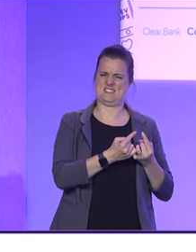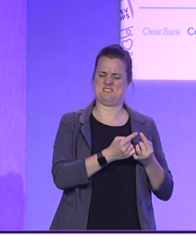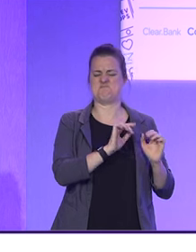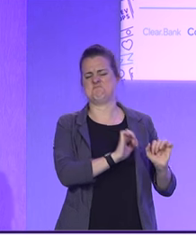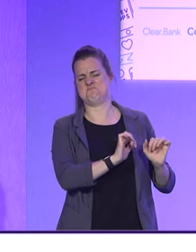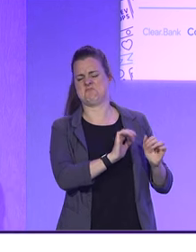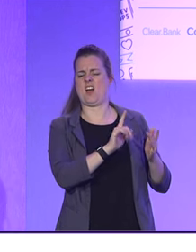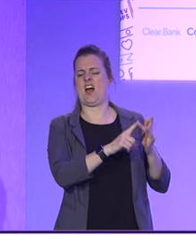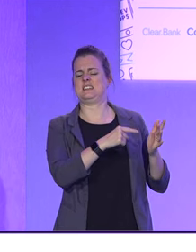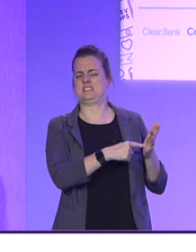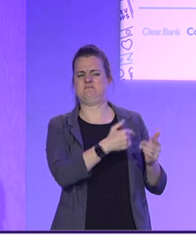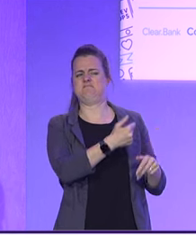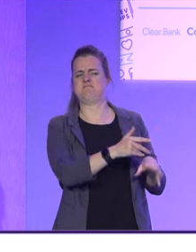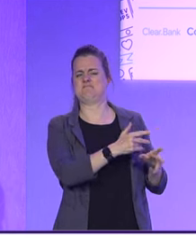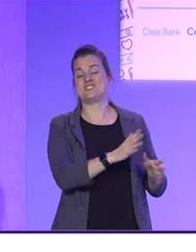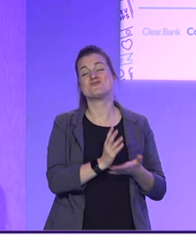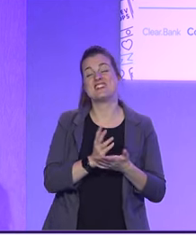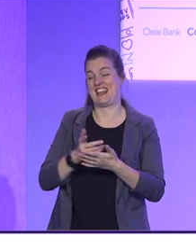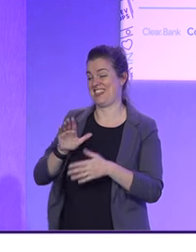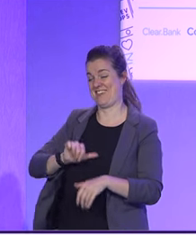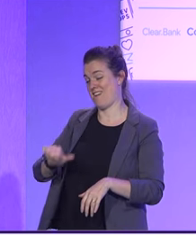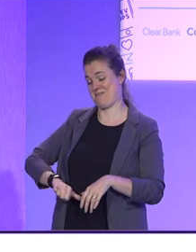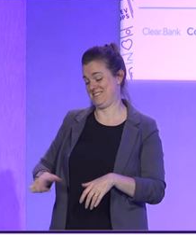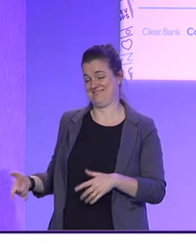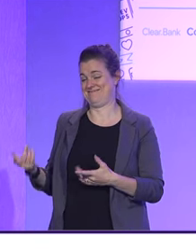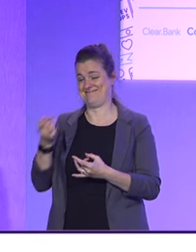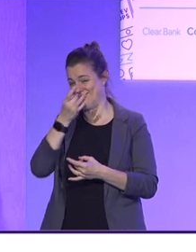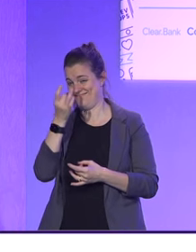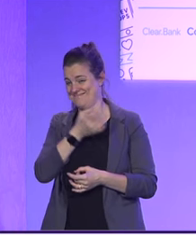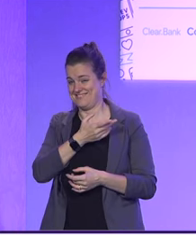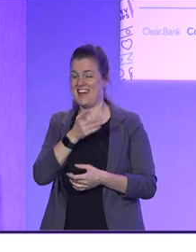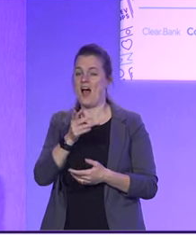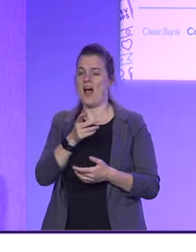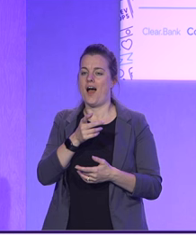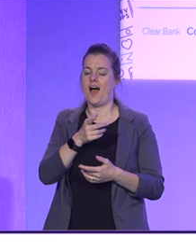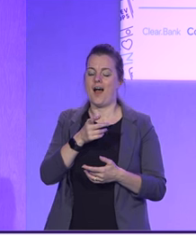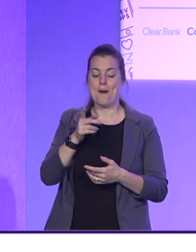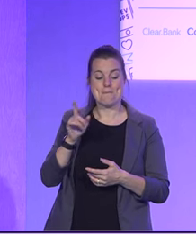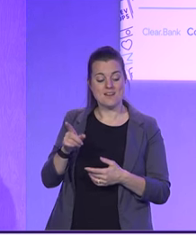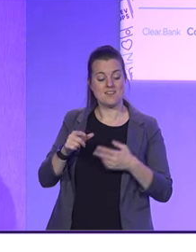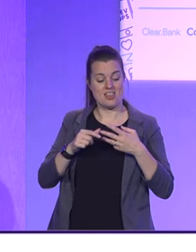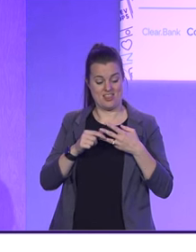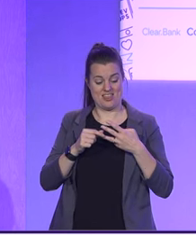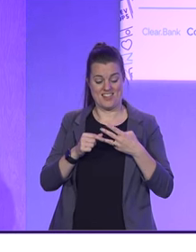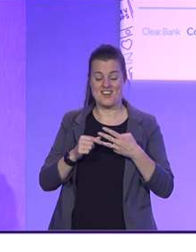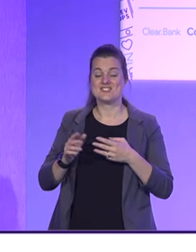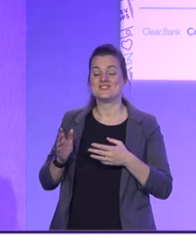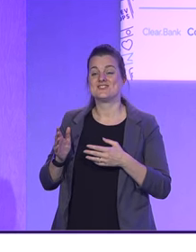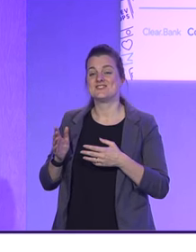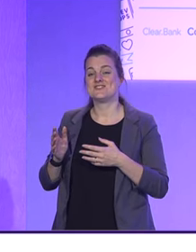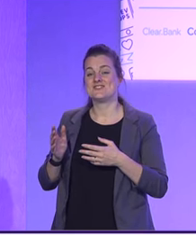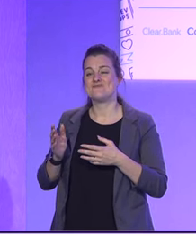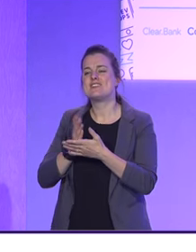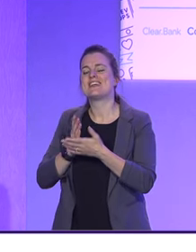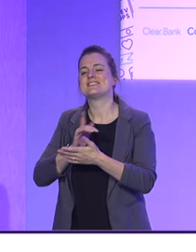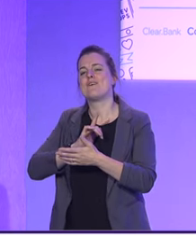I know that basically is very typical, okay, outside our industry. The third thing is basically for them, when we